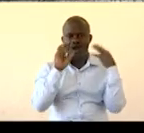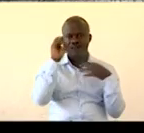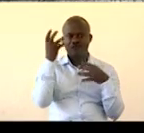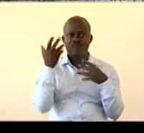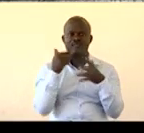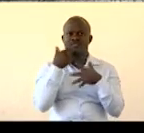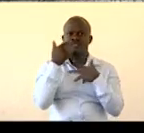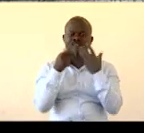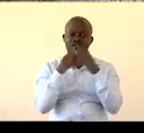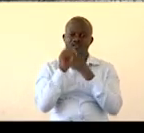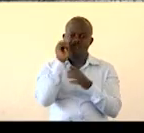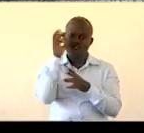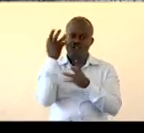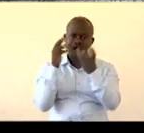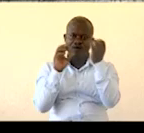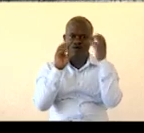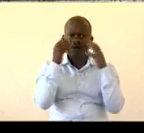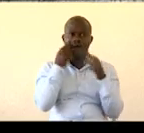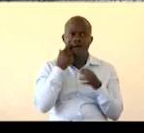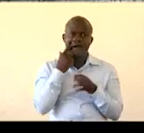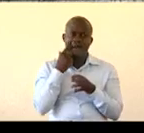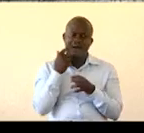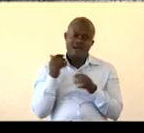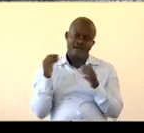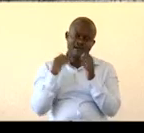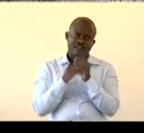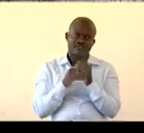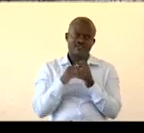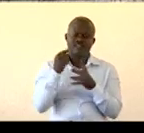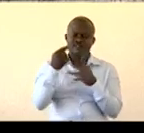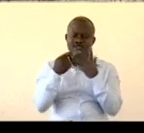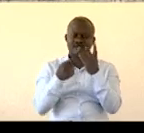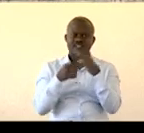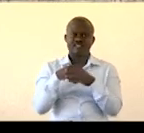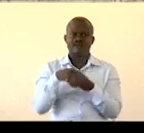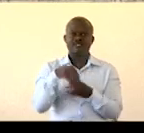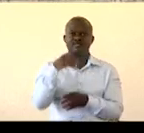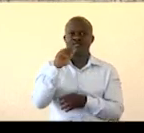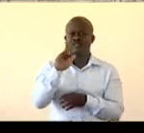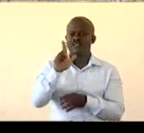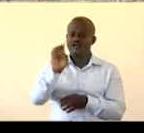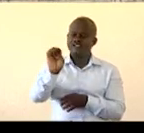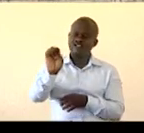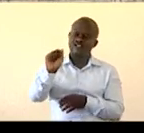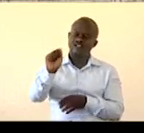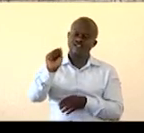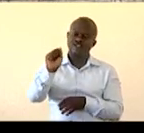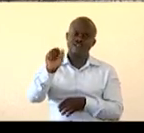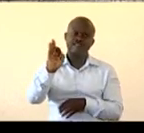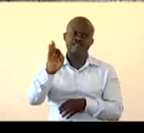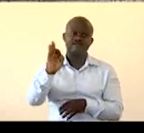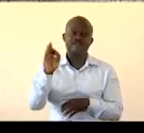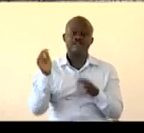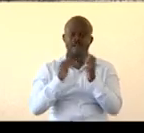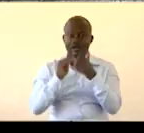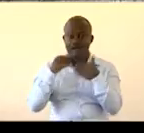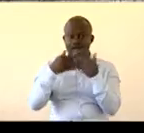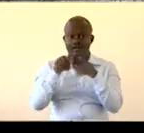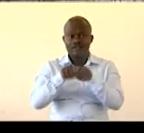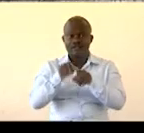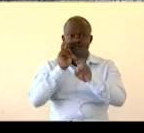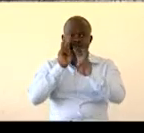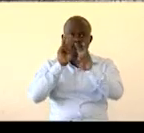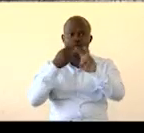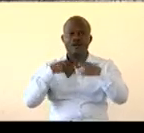This is the flower. This is a leaf. And then, as you can see, we